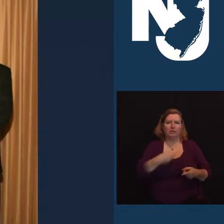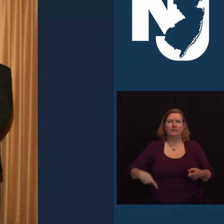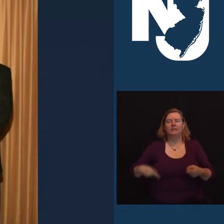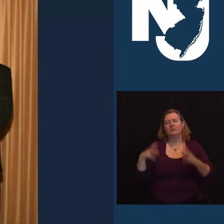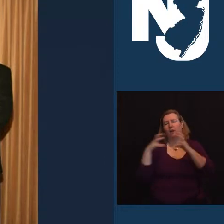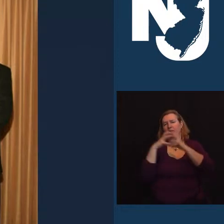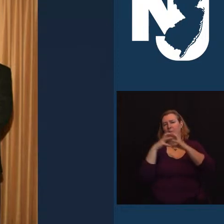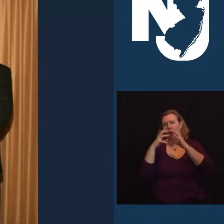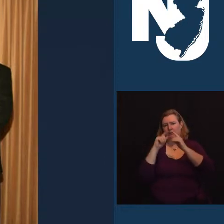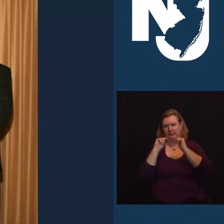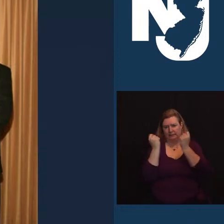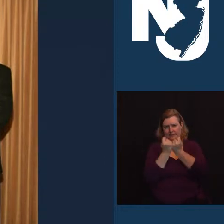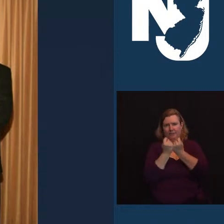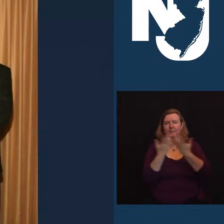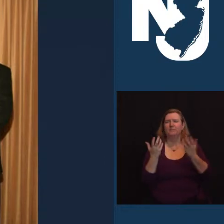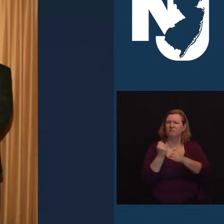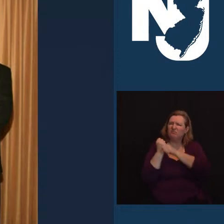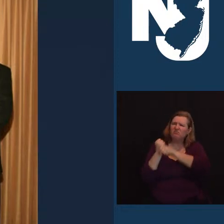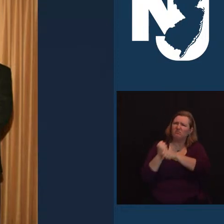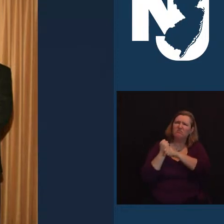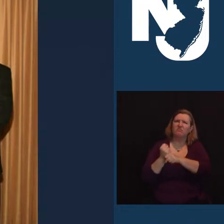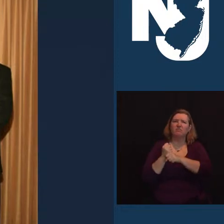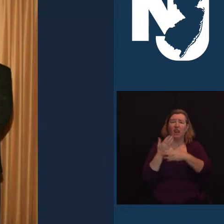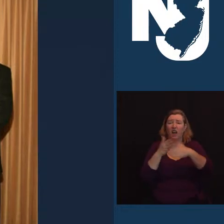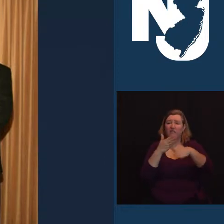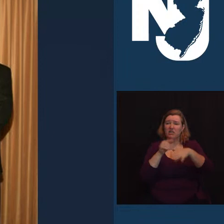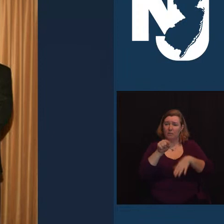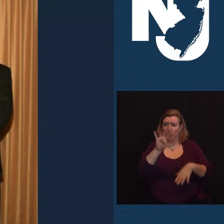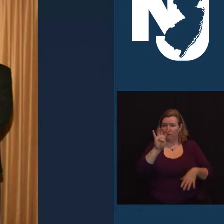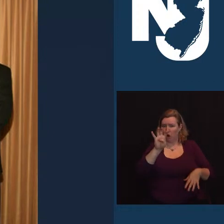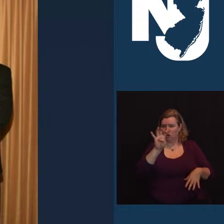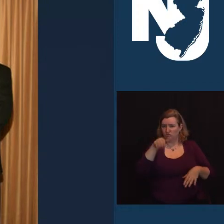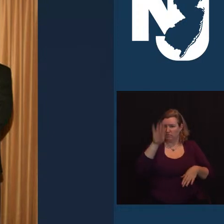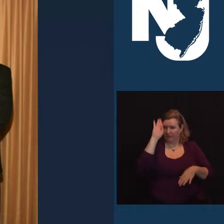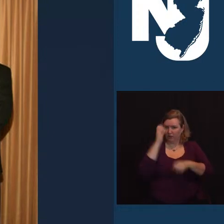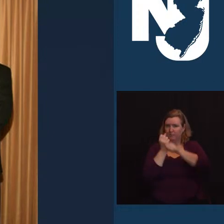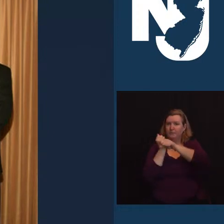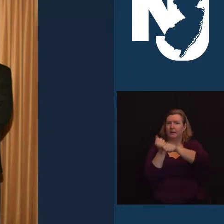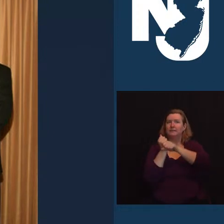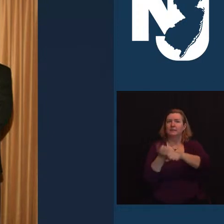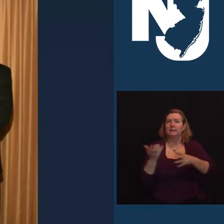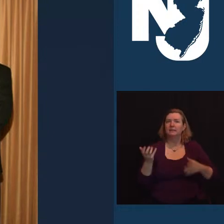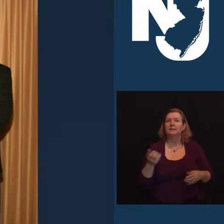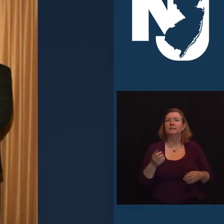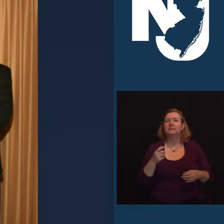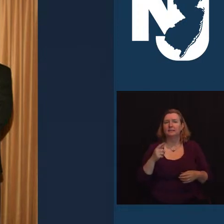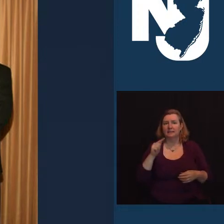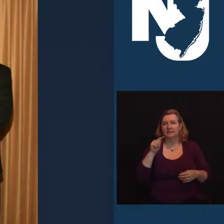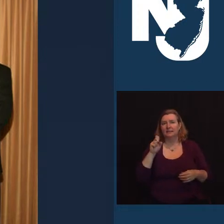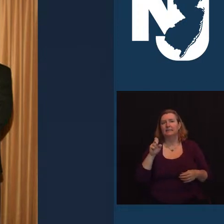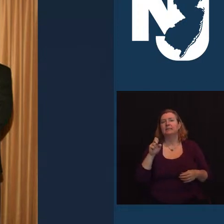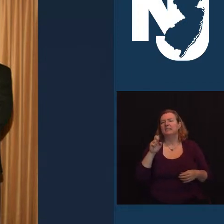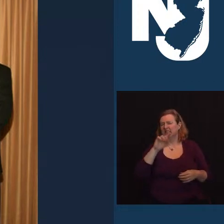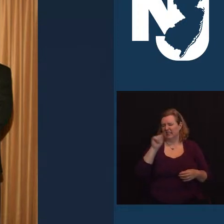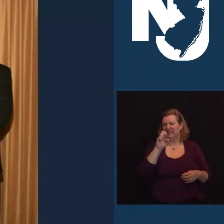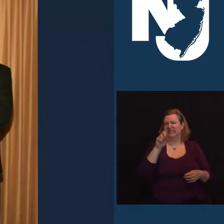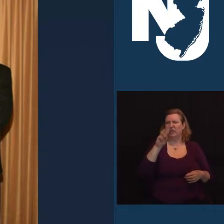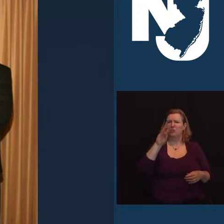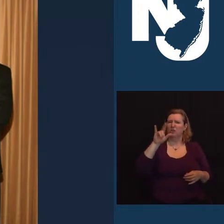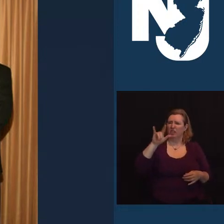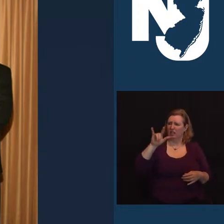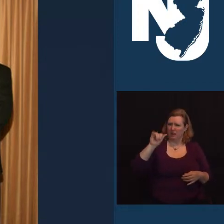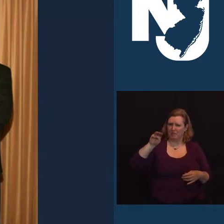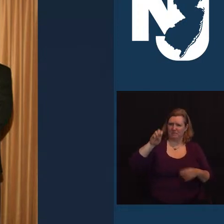a .400 batting average, so the Ted Williams of Princeton in those days. Throughout her life, Joan would be a Princeton